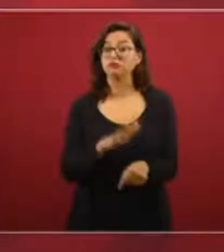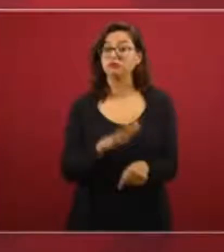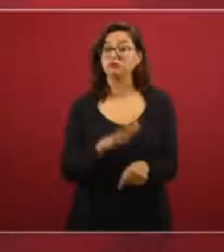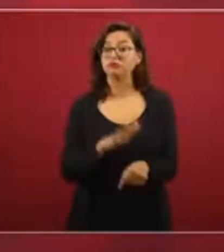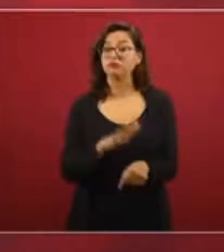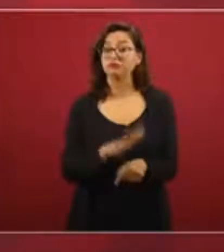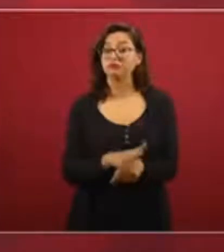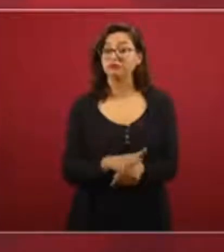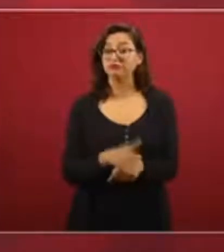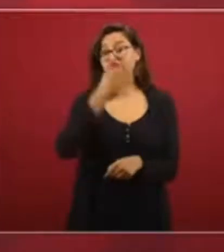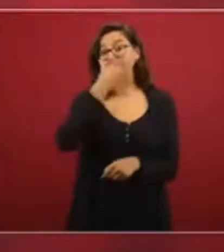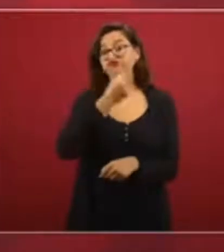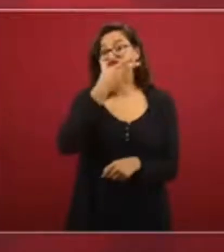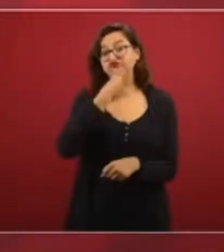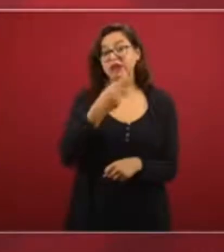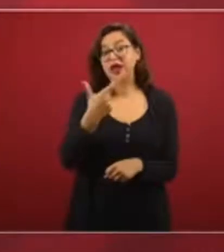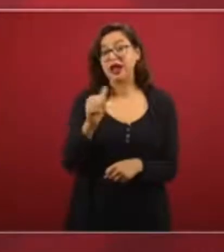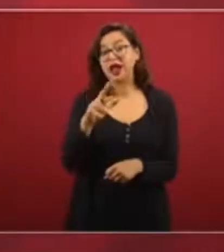on.